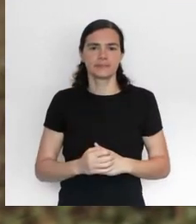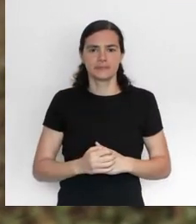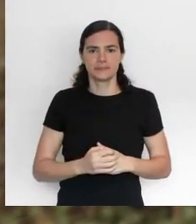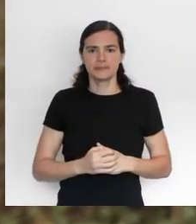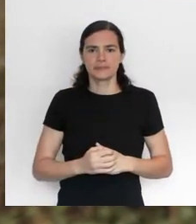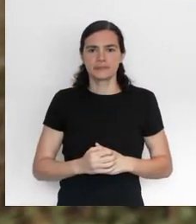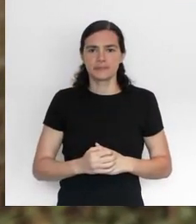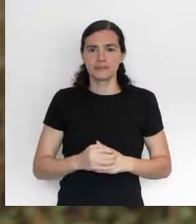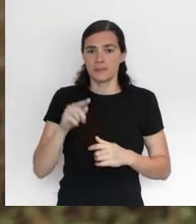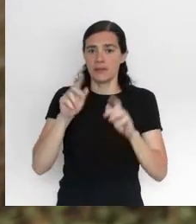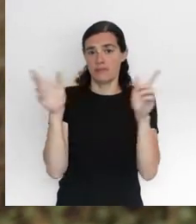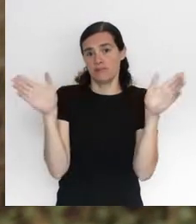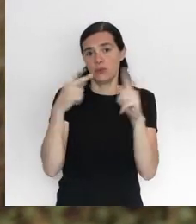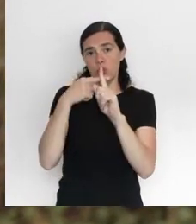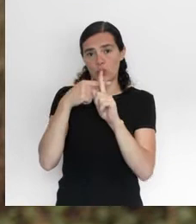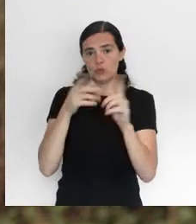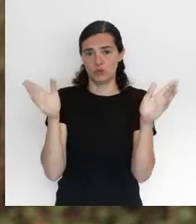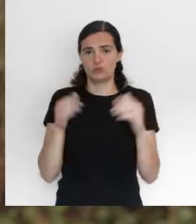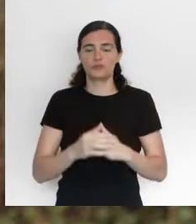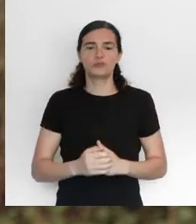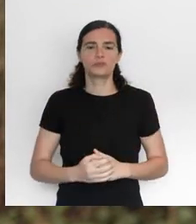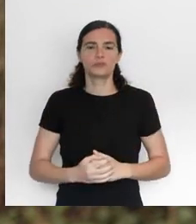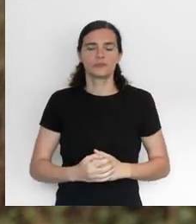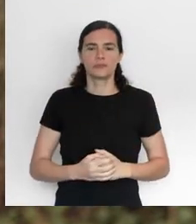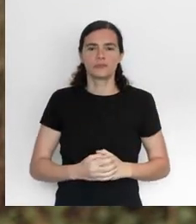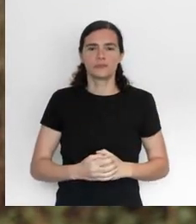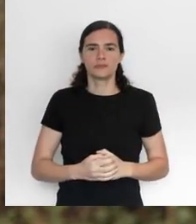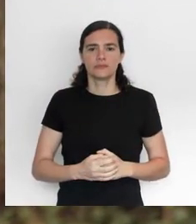the nail in the cross.